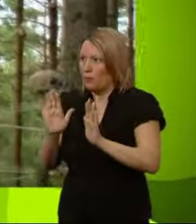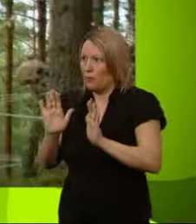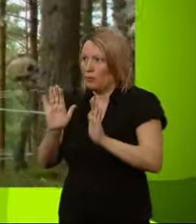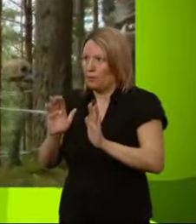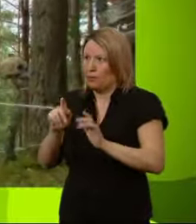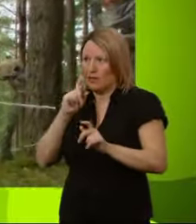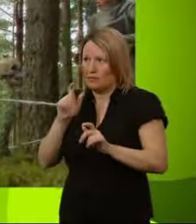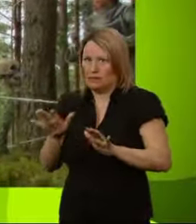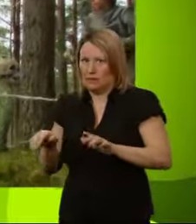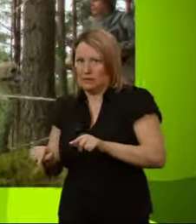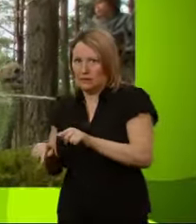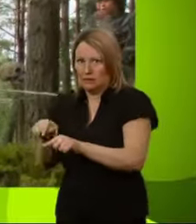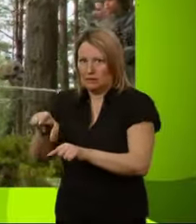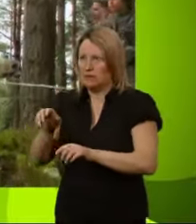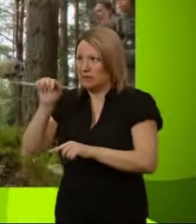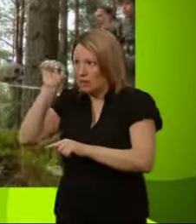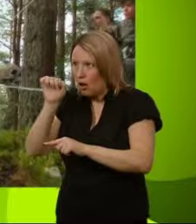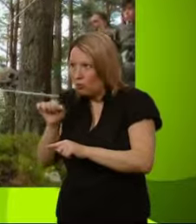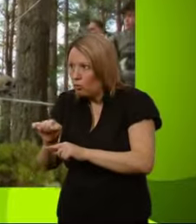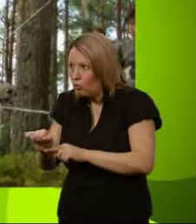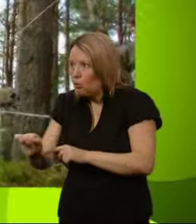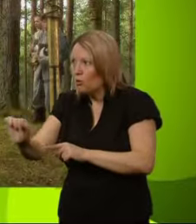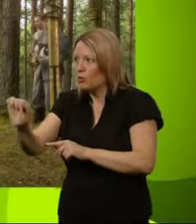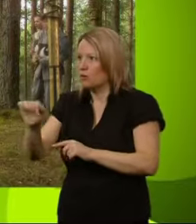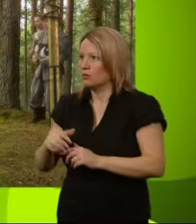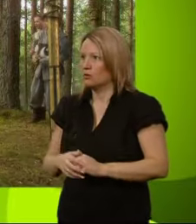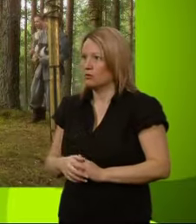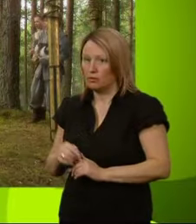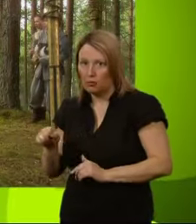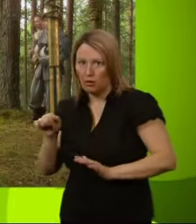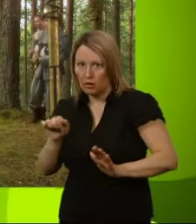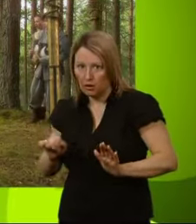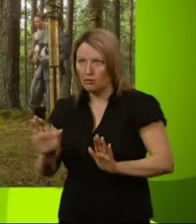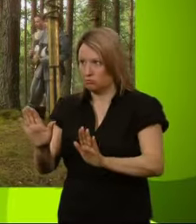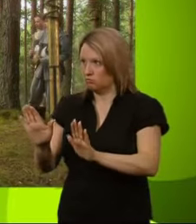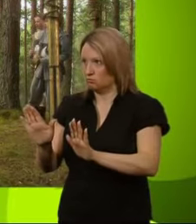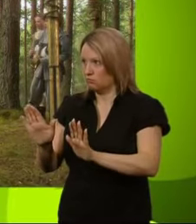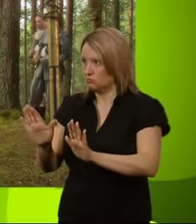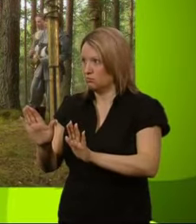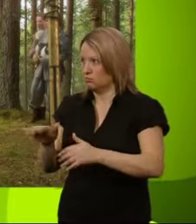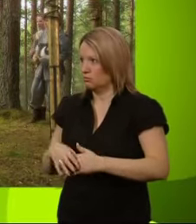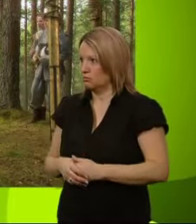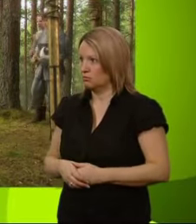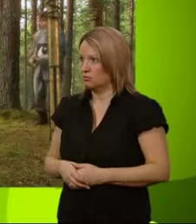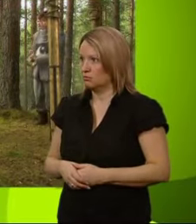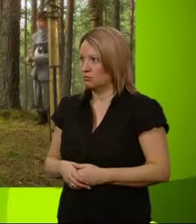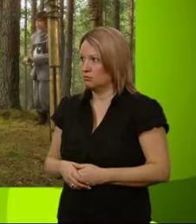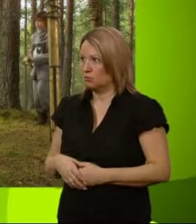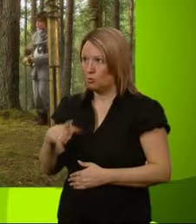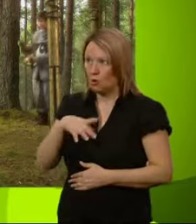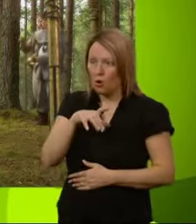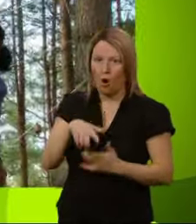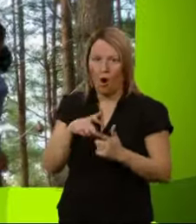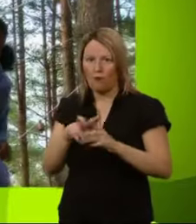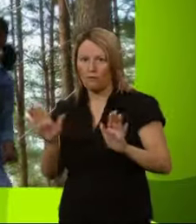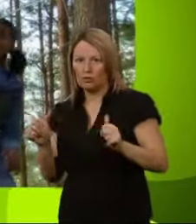Right, now bend down. You'll need to bend down. Yeah. Am I under that one? Yeah. Right, okay. Right, do you want to go for